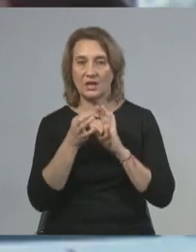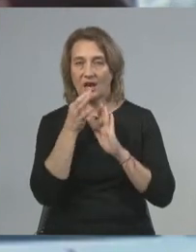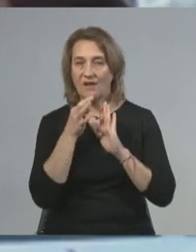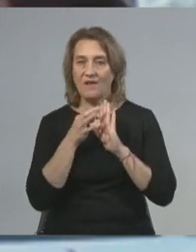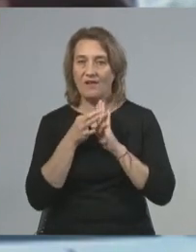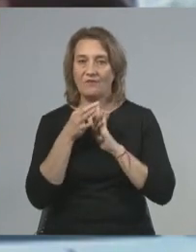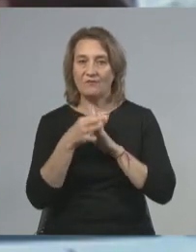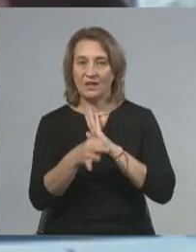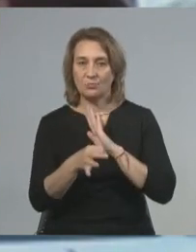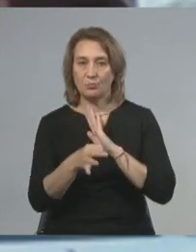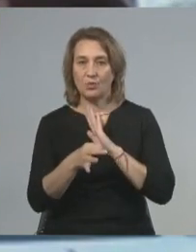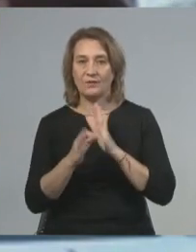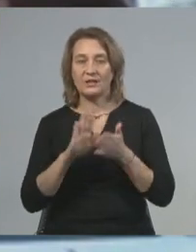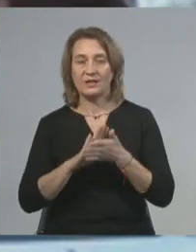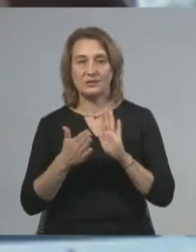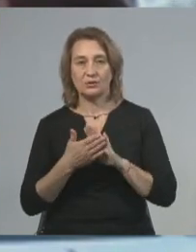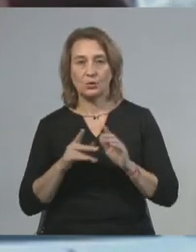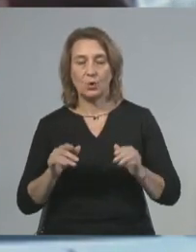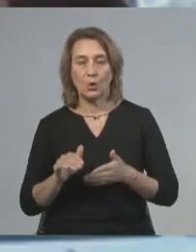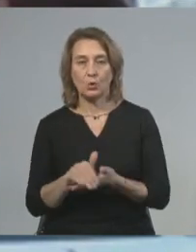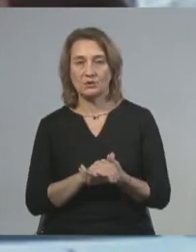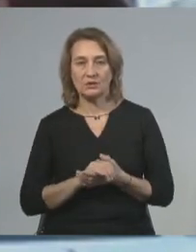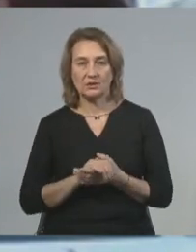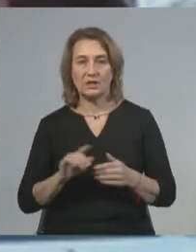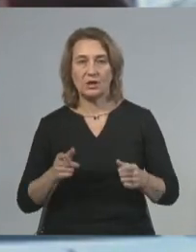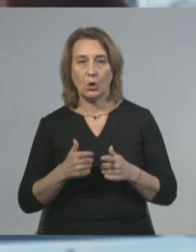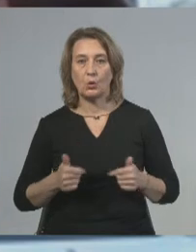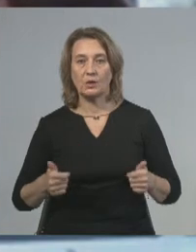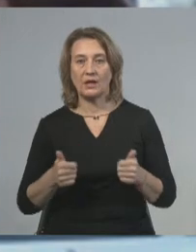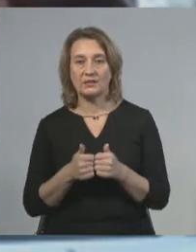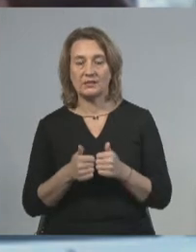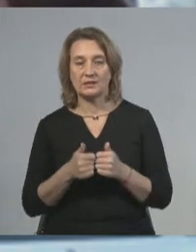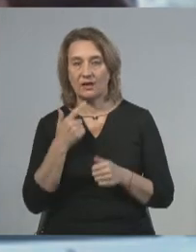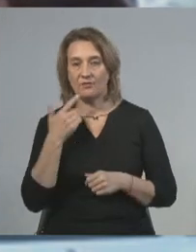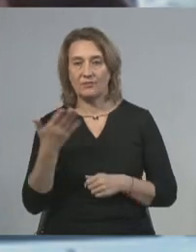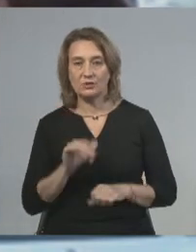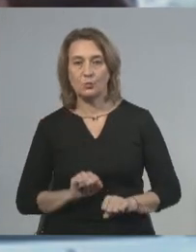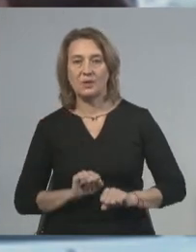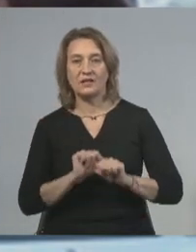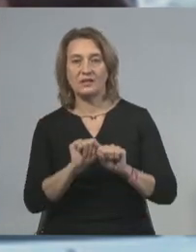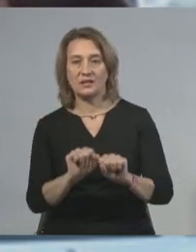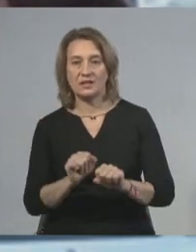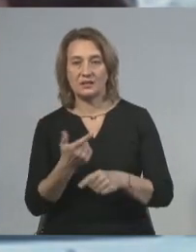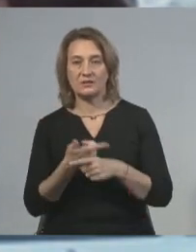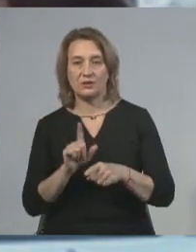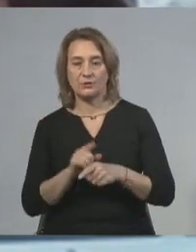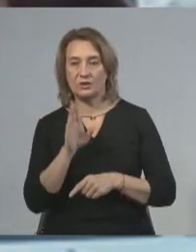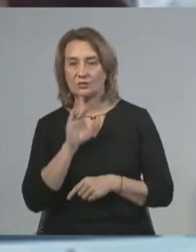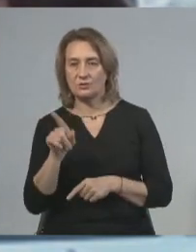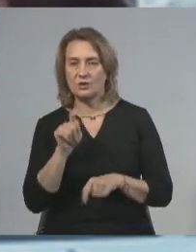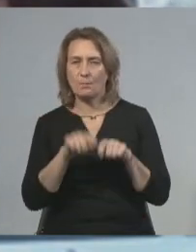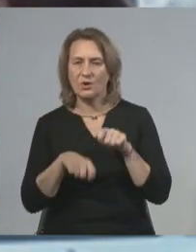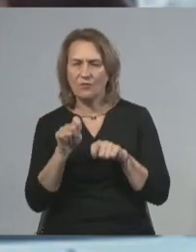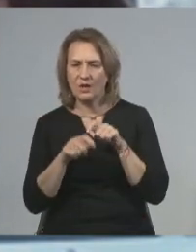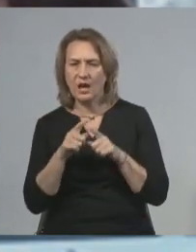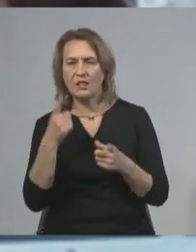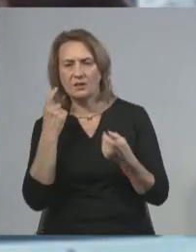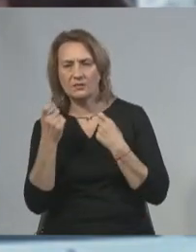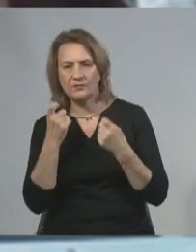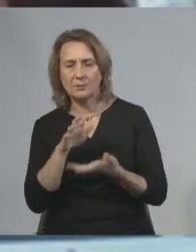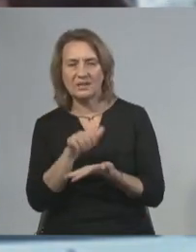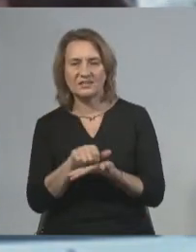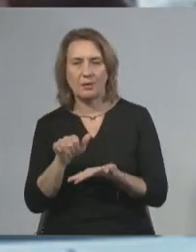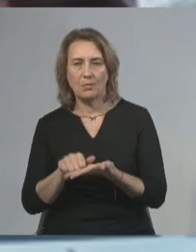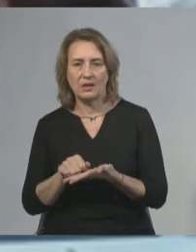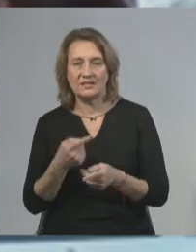organizations uh checking into this uh into this case we had a situation where or it